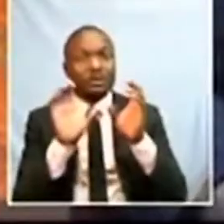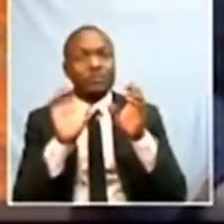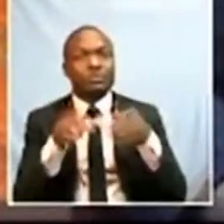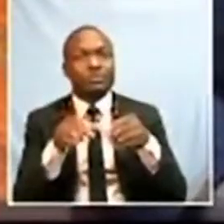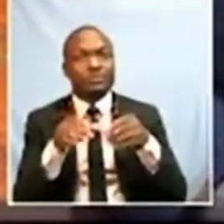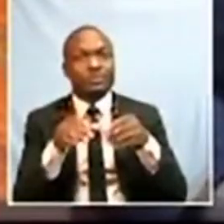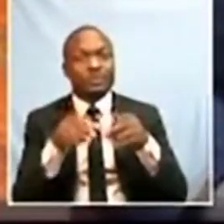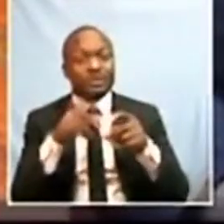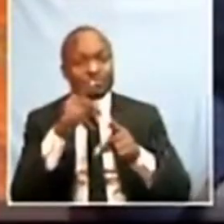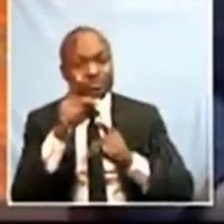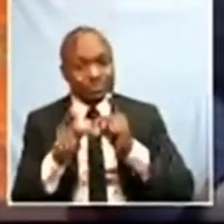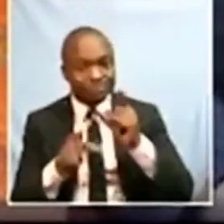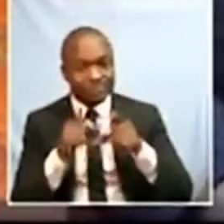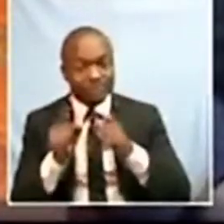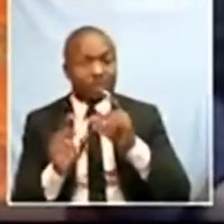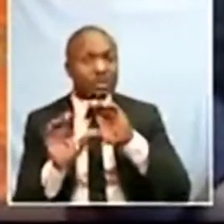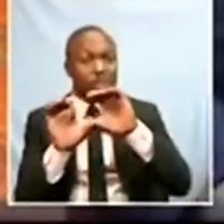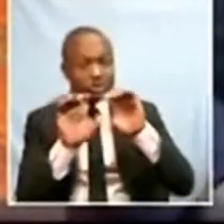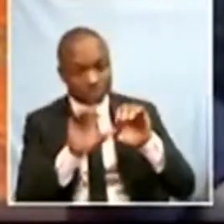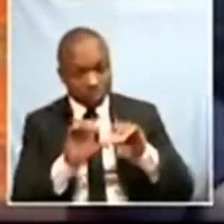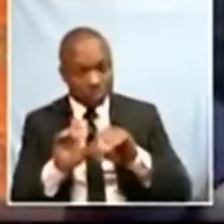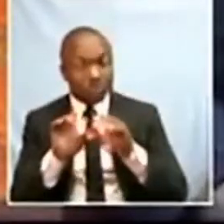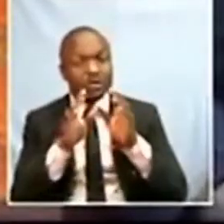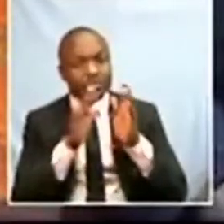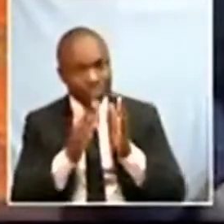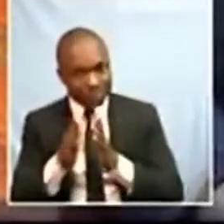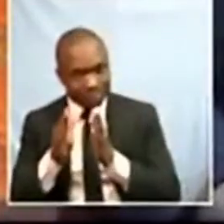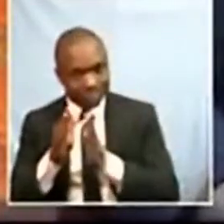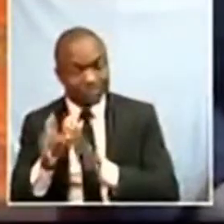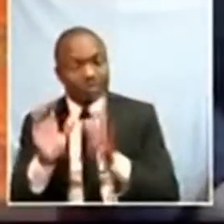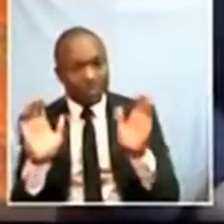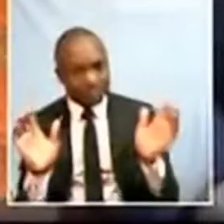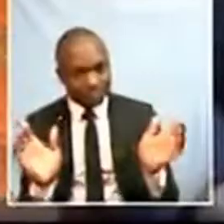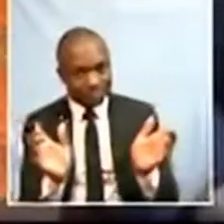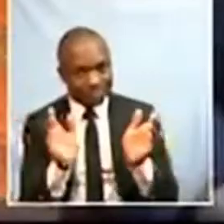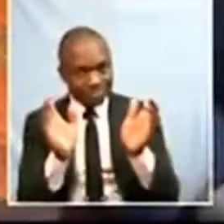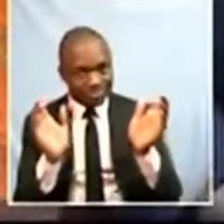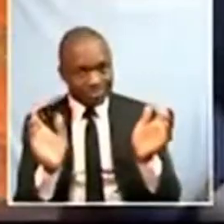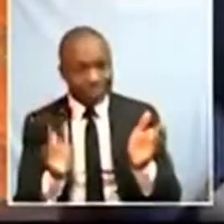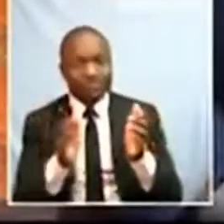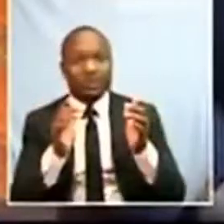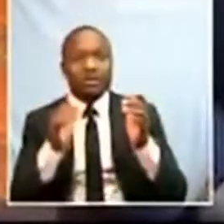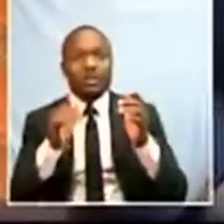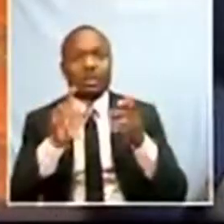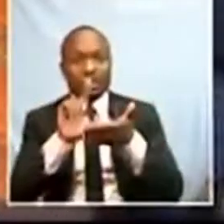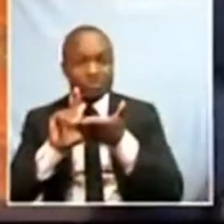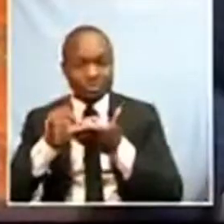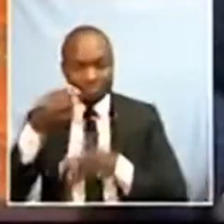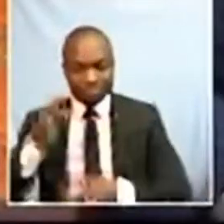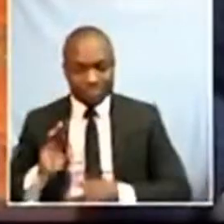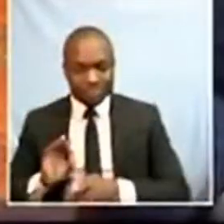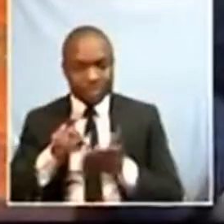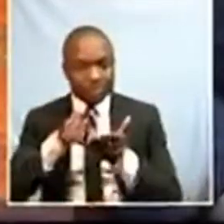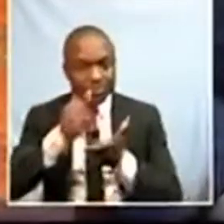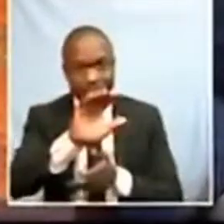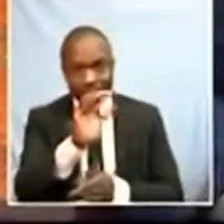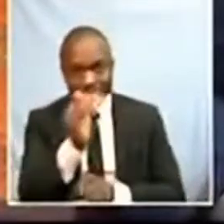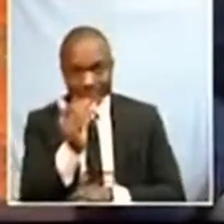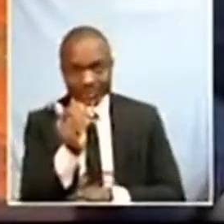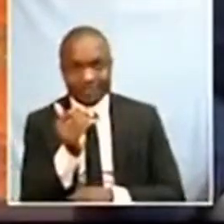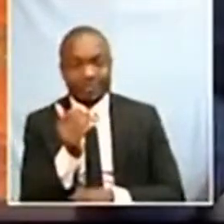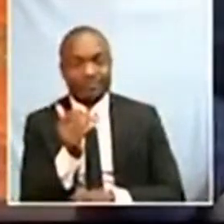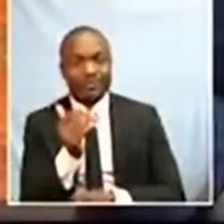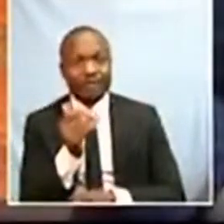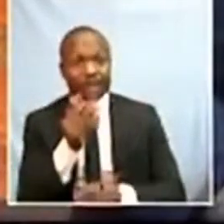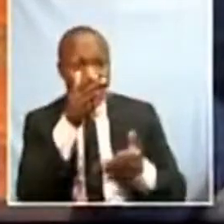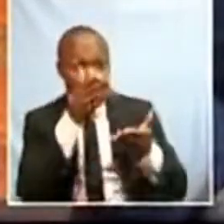is in the process of undertaking measures to encourage the loan beneficiaries to repay. And